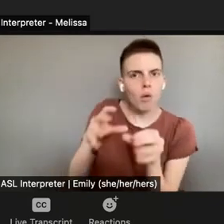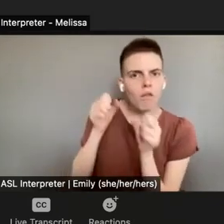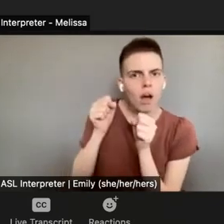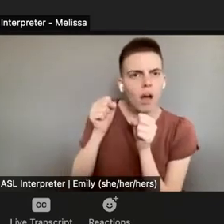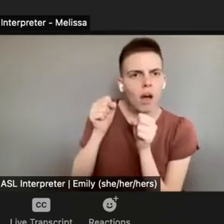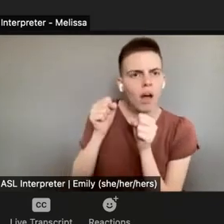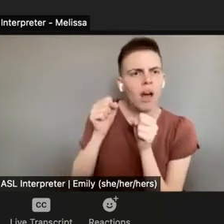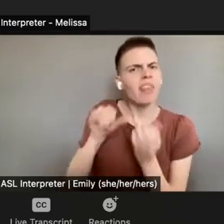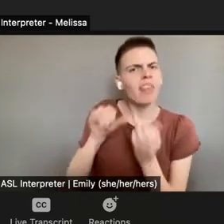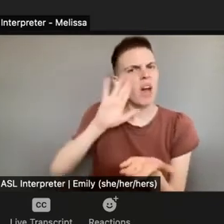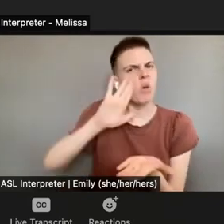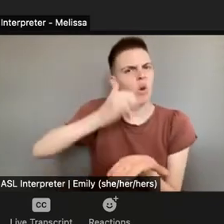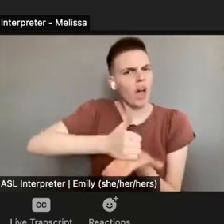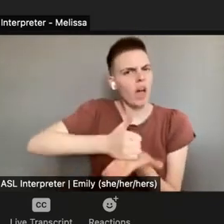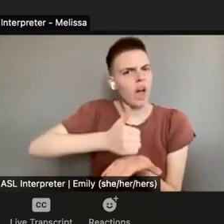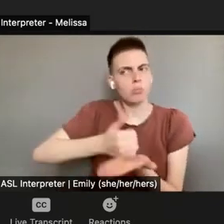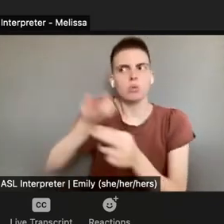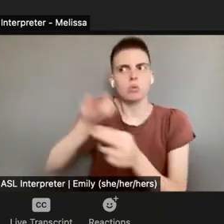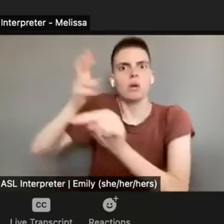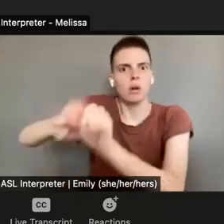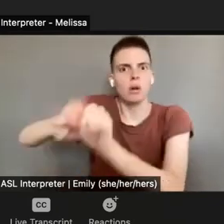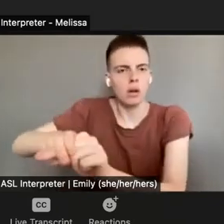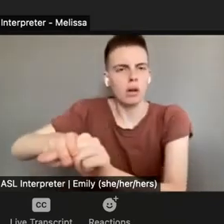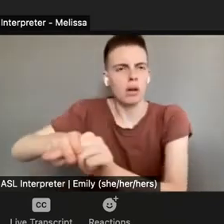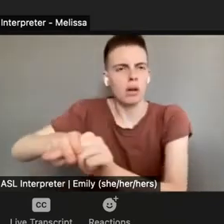problem solve this?